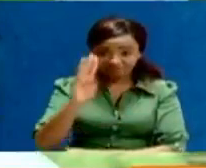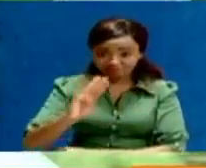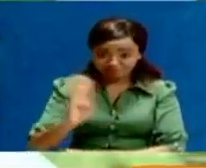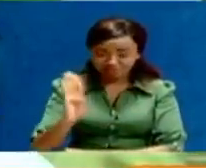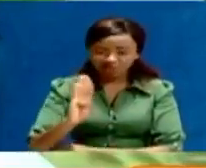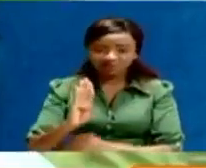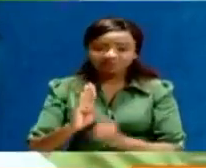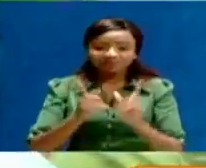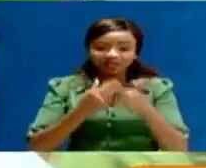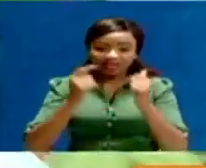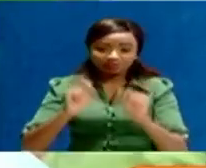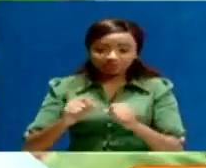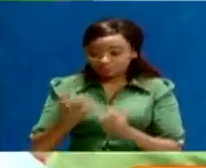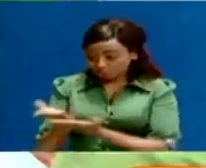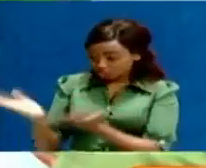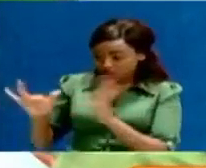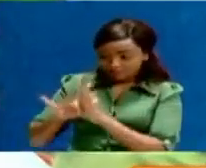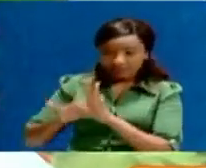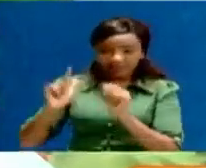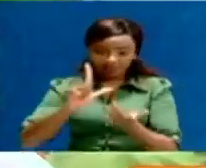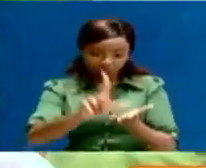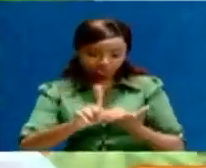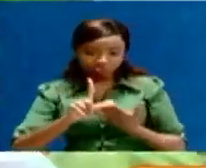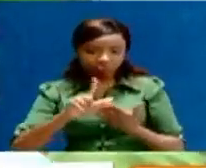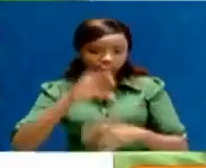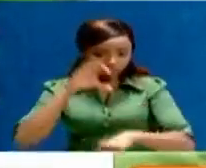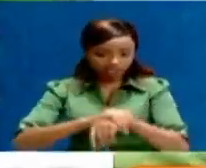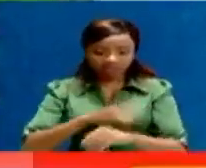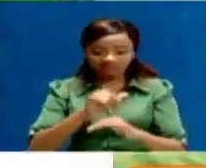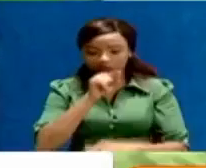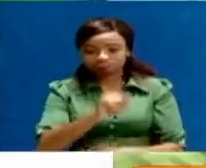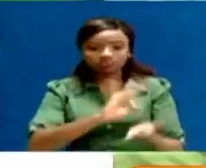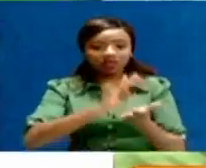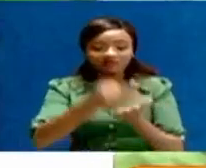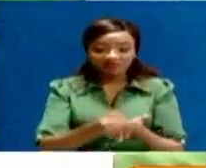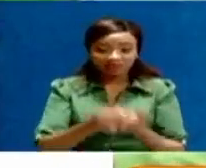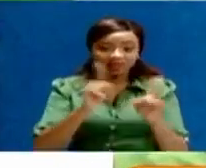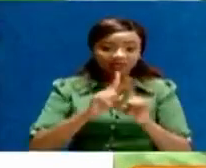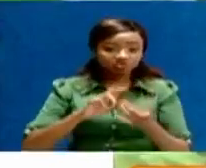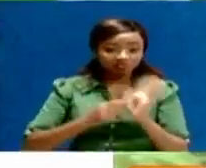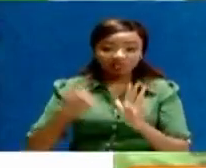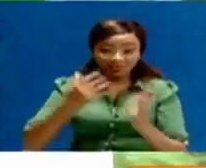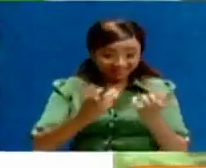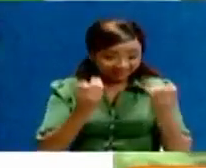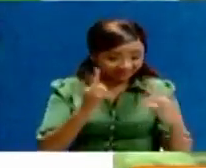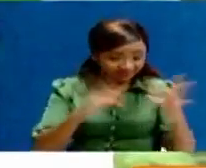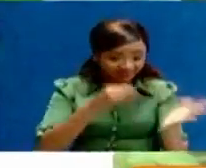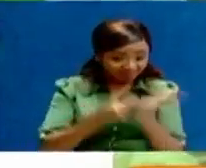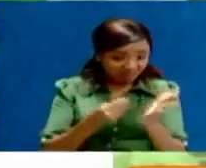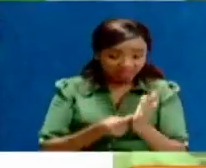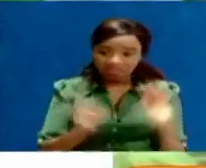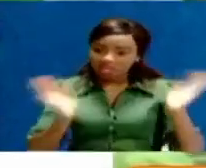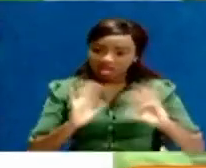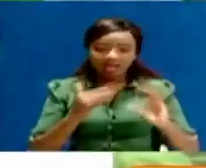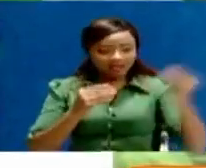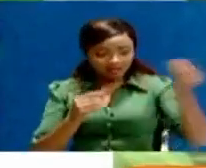so that we can draw, our members can draw money from this kitty. And we're not asking for free money. We're asking that we are